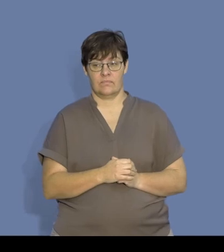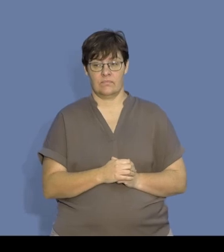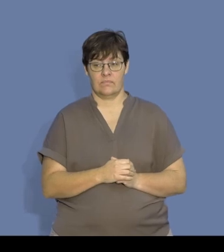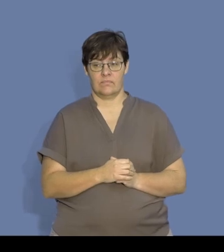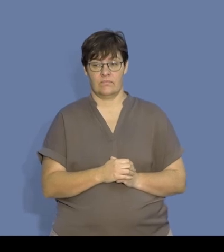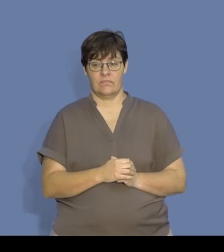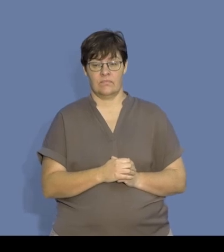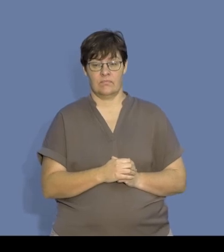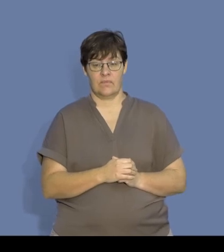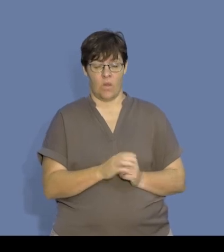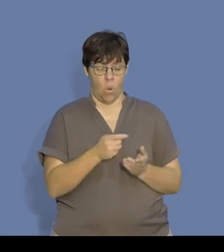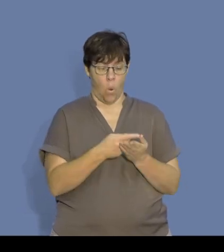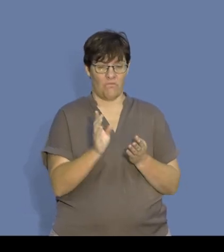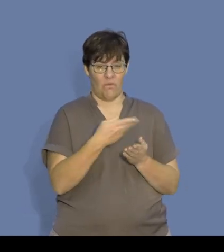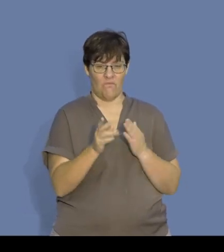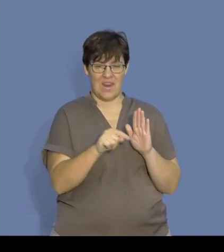emitted